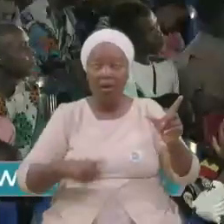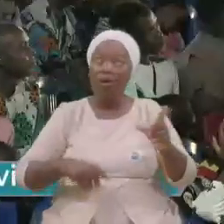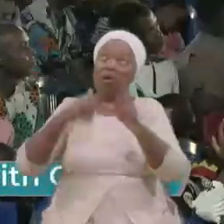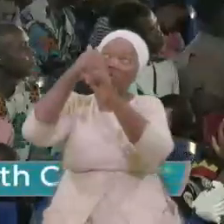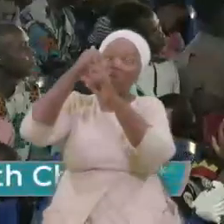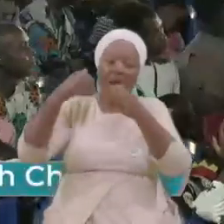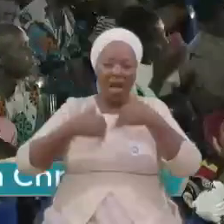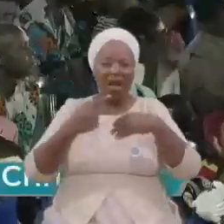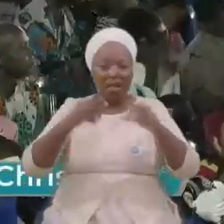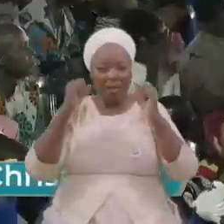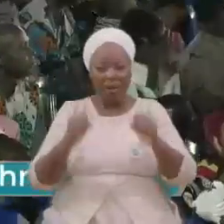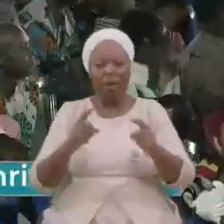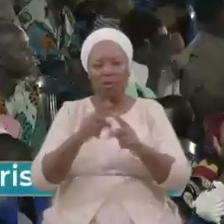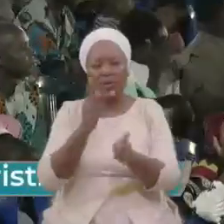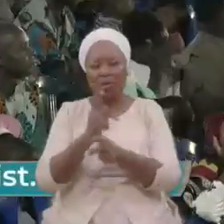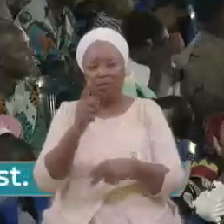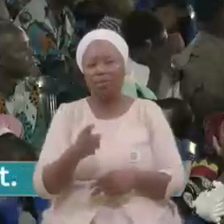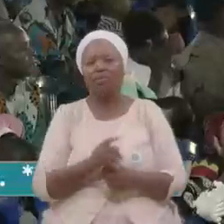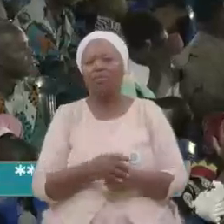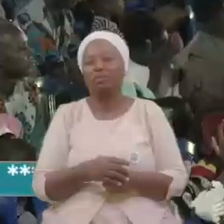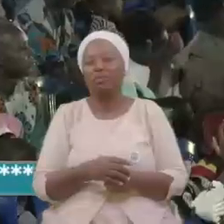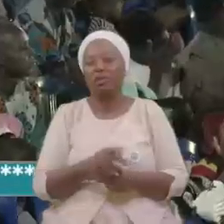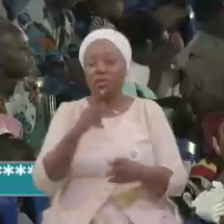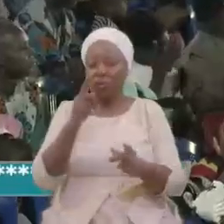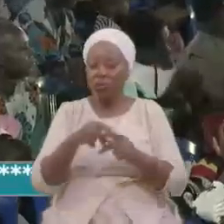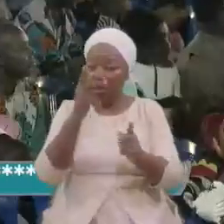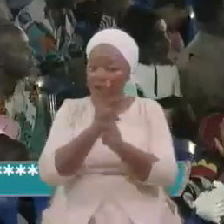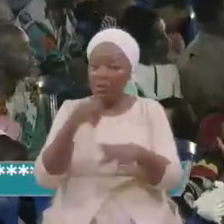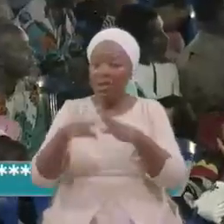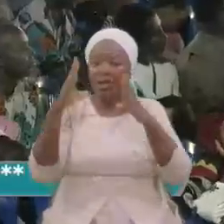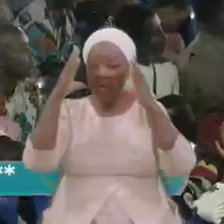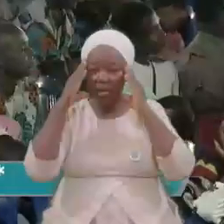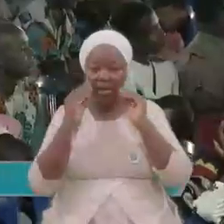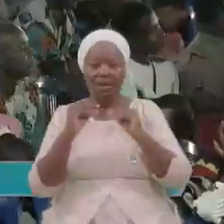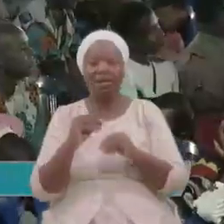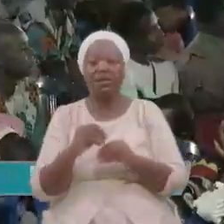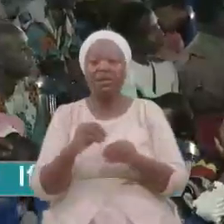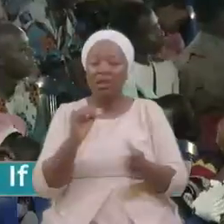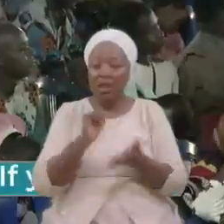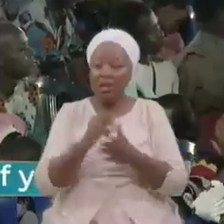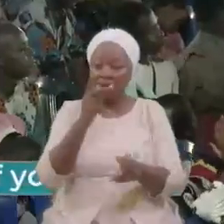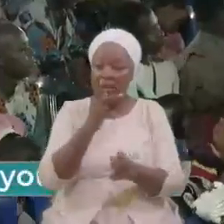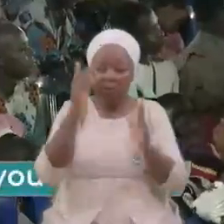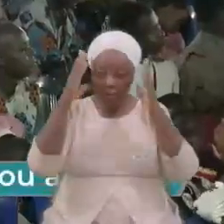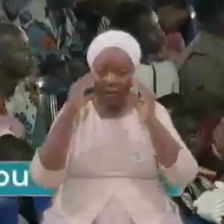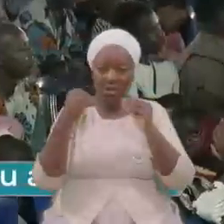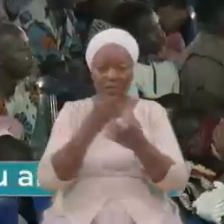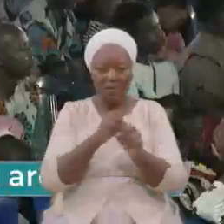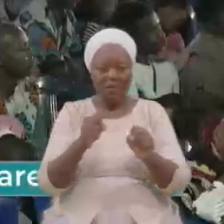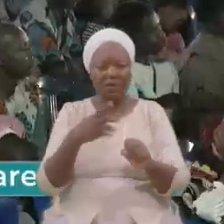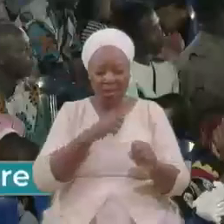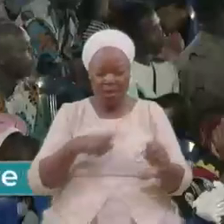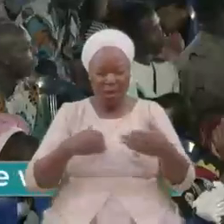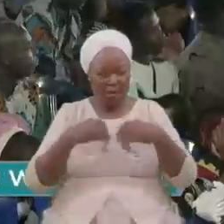please help our counselors to get all the information that will help us to keep assisting you in